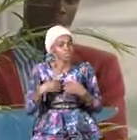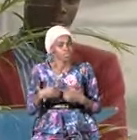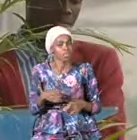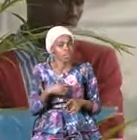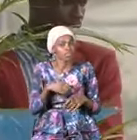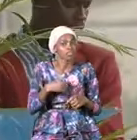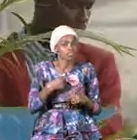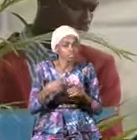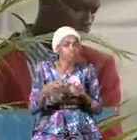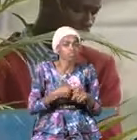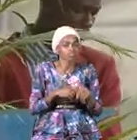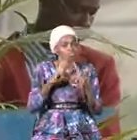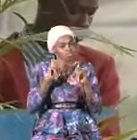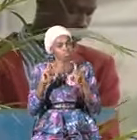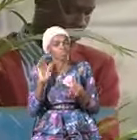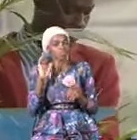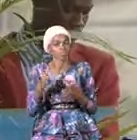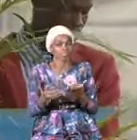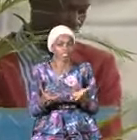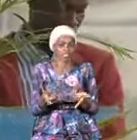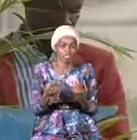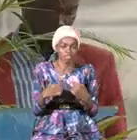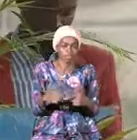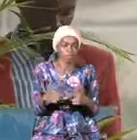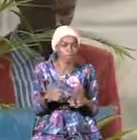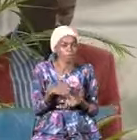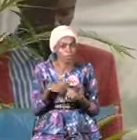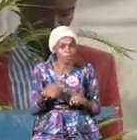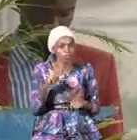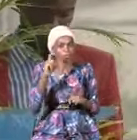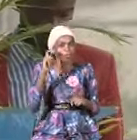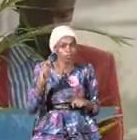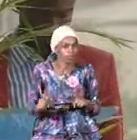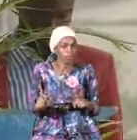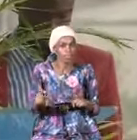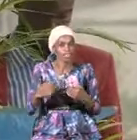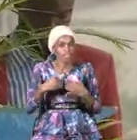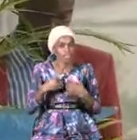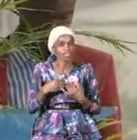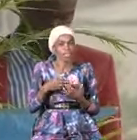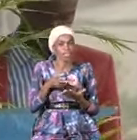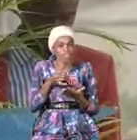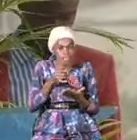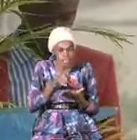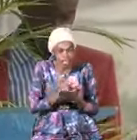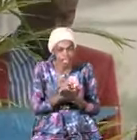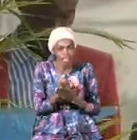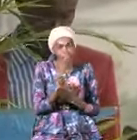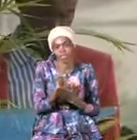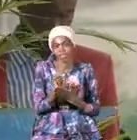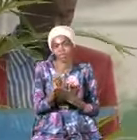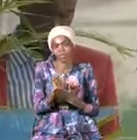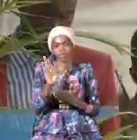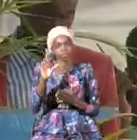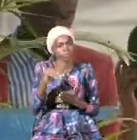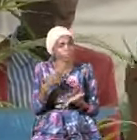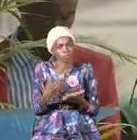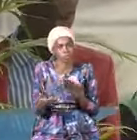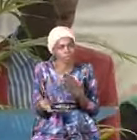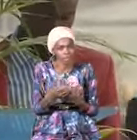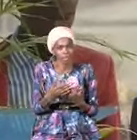way, trials will come. But you must have that integrity. No matter the